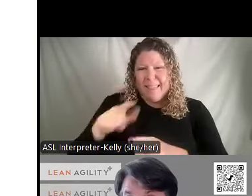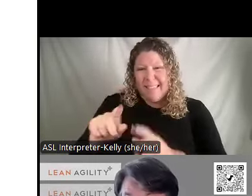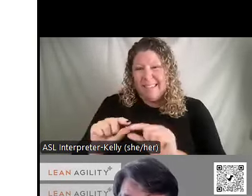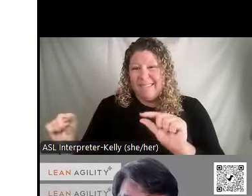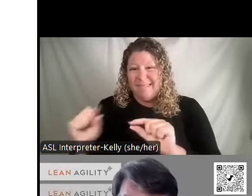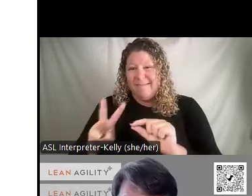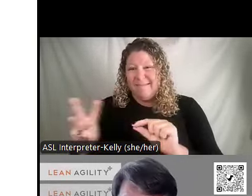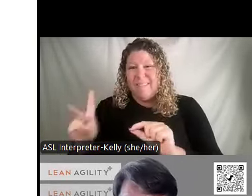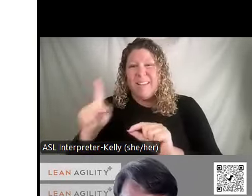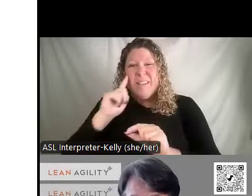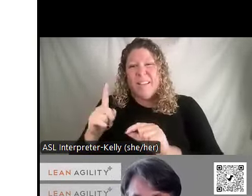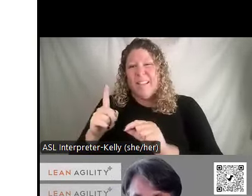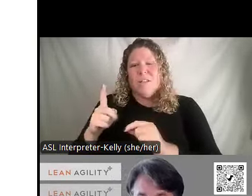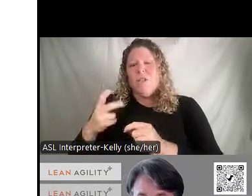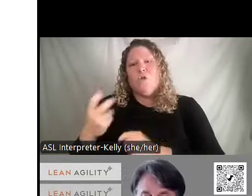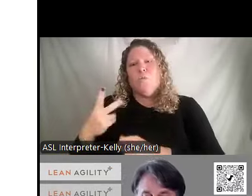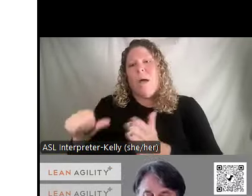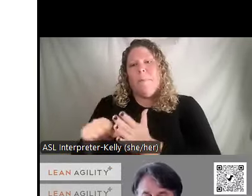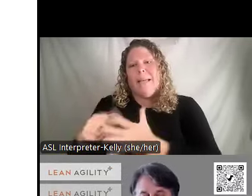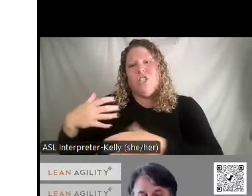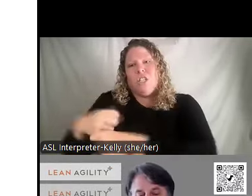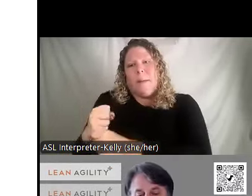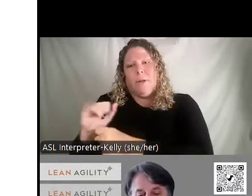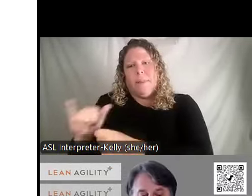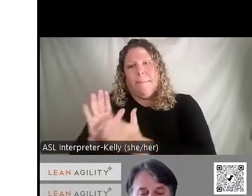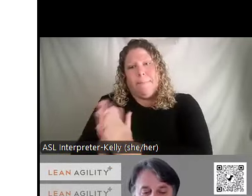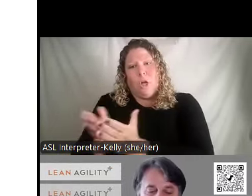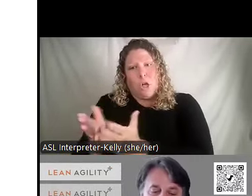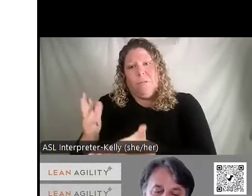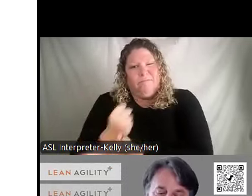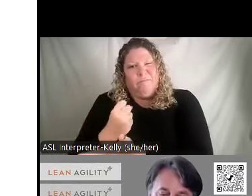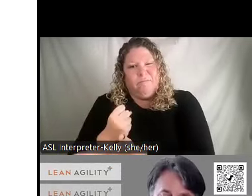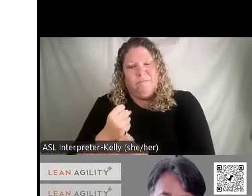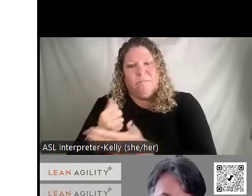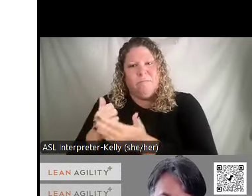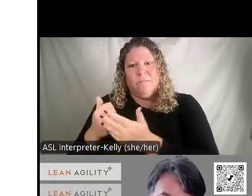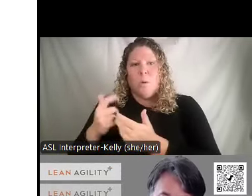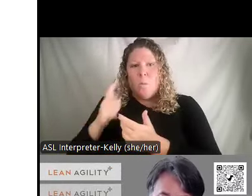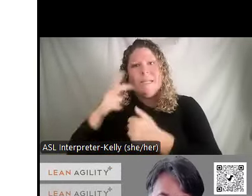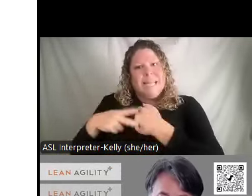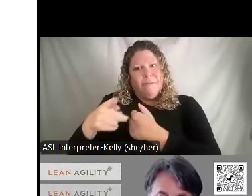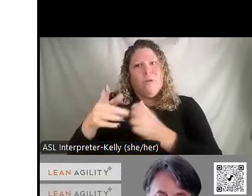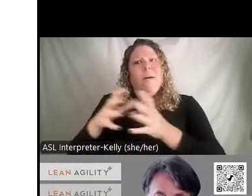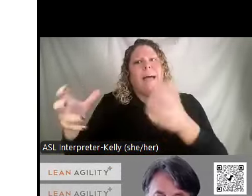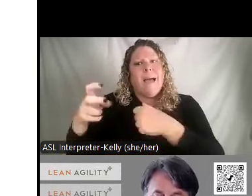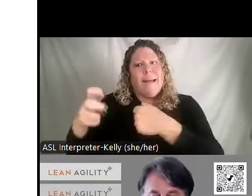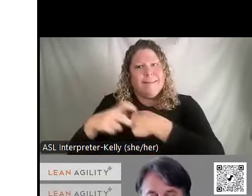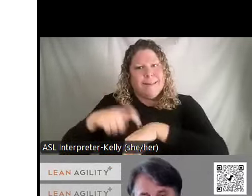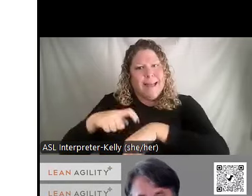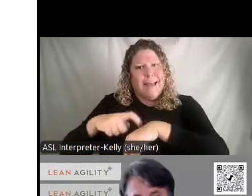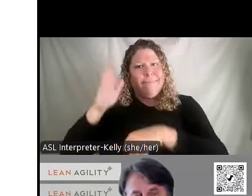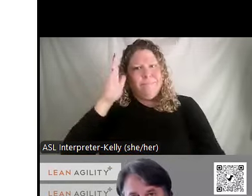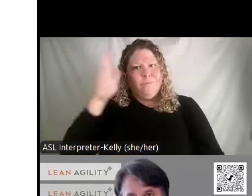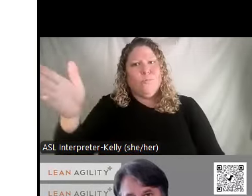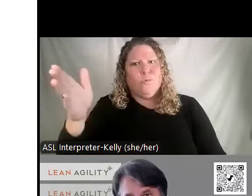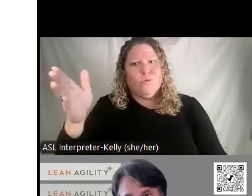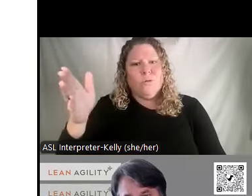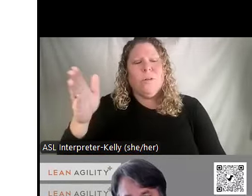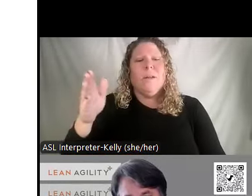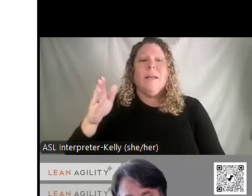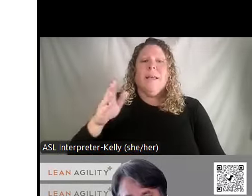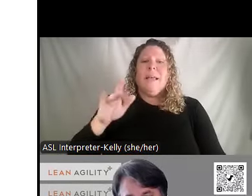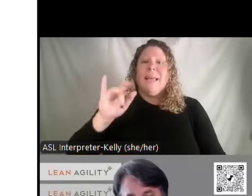12 hours in the next month if you can do it. But basically, James Clear's idea is if you make it obvious what